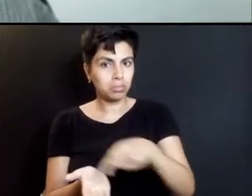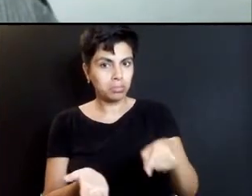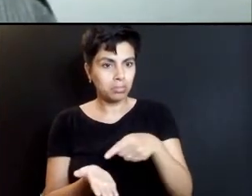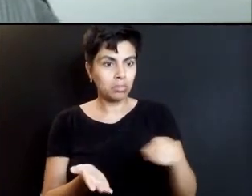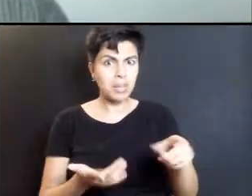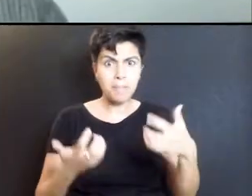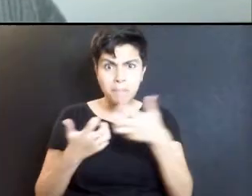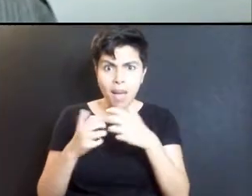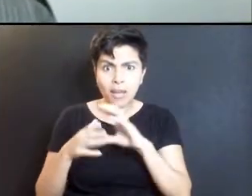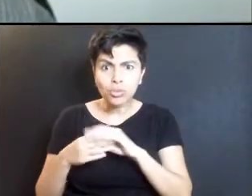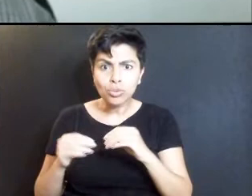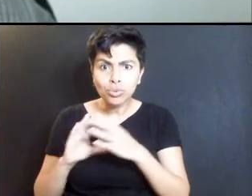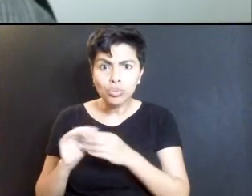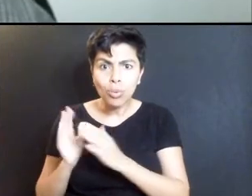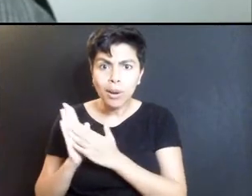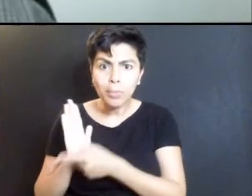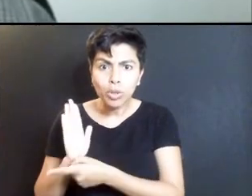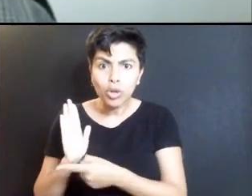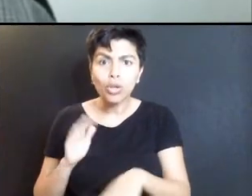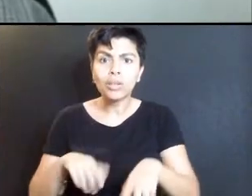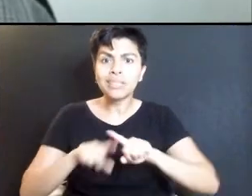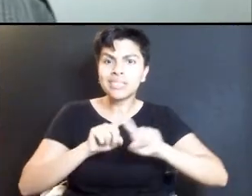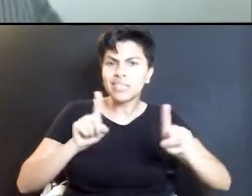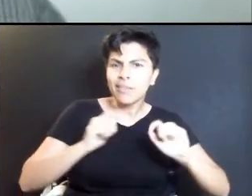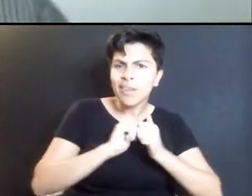in the story? How are they different?